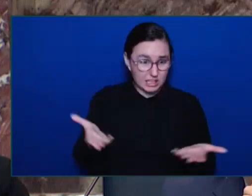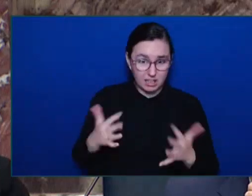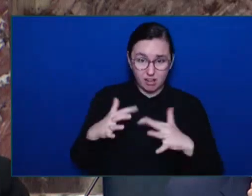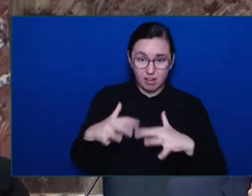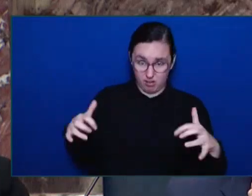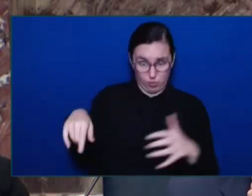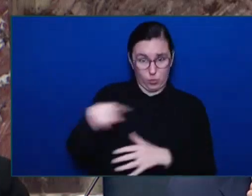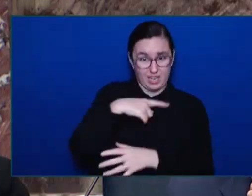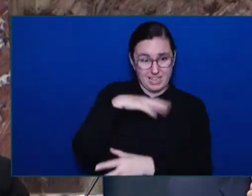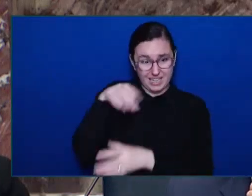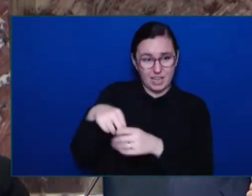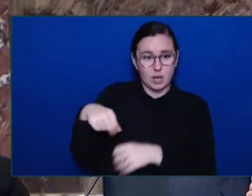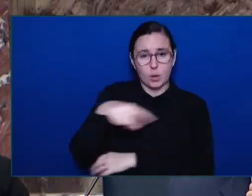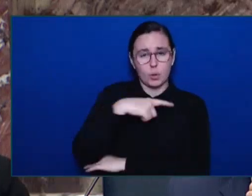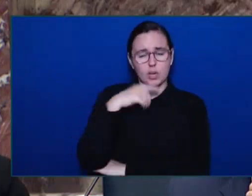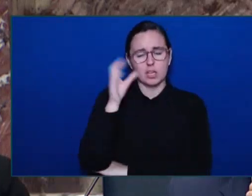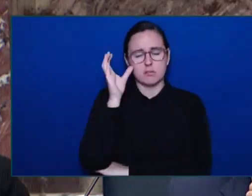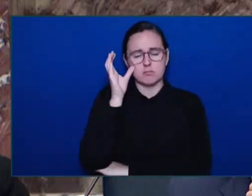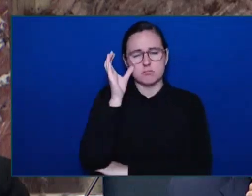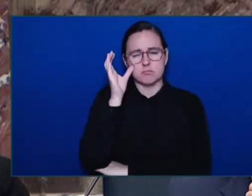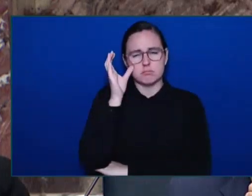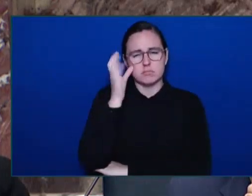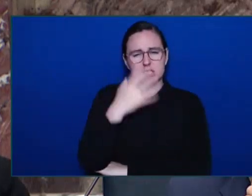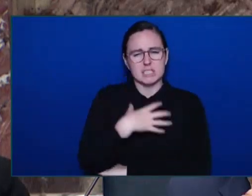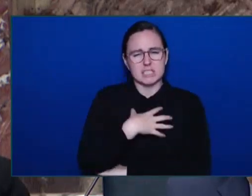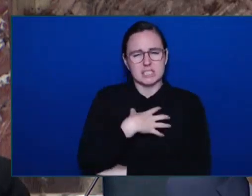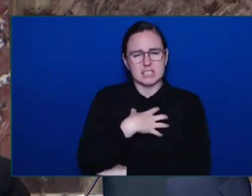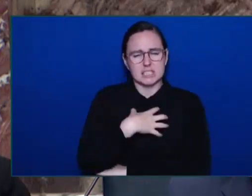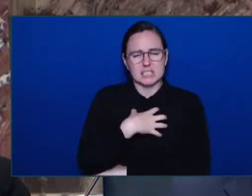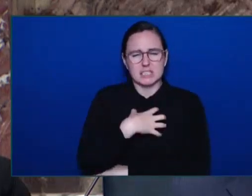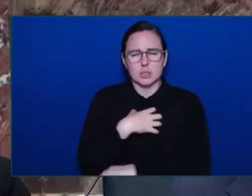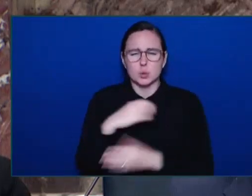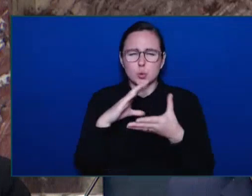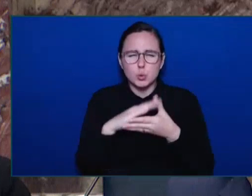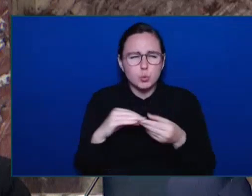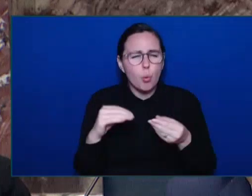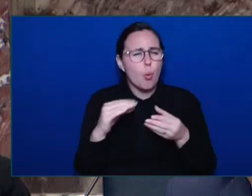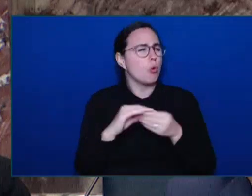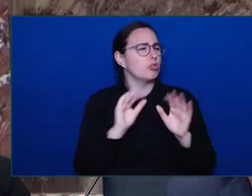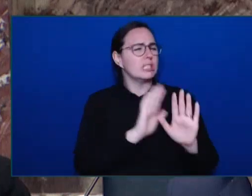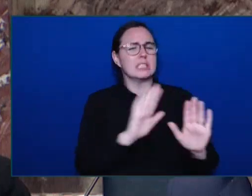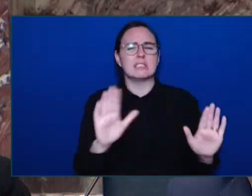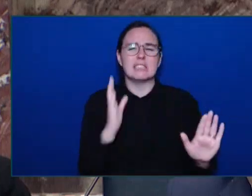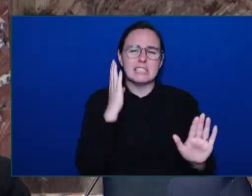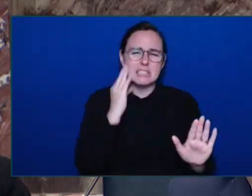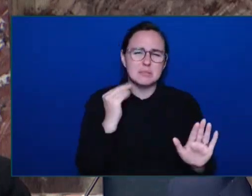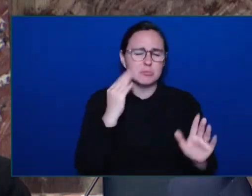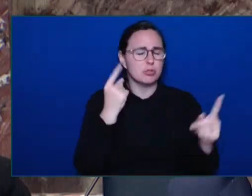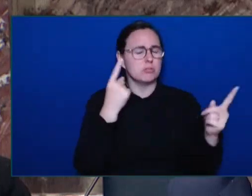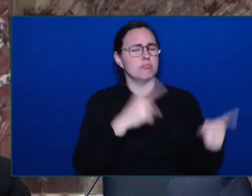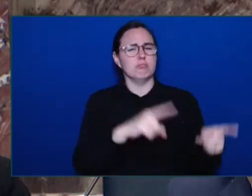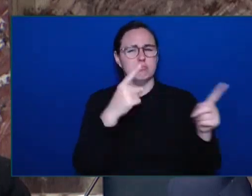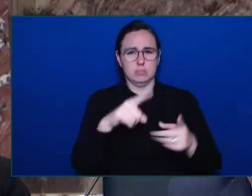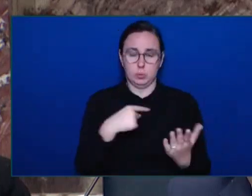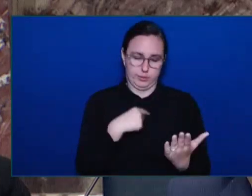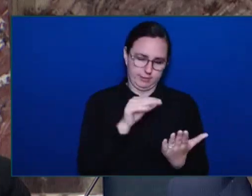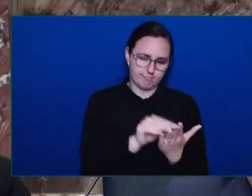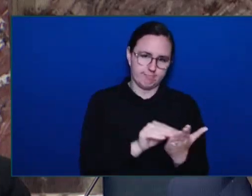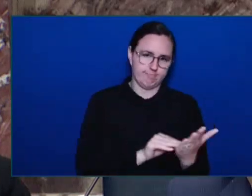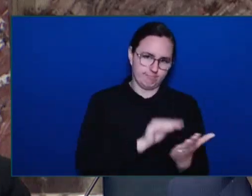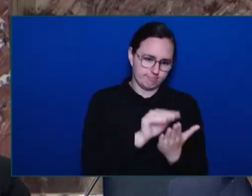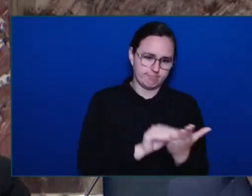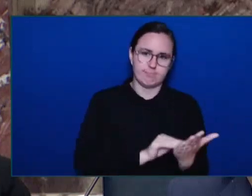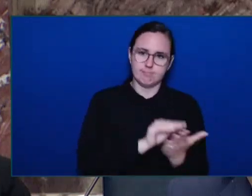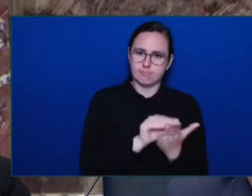stories detailed across multiple reports from the representative. Once again,